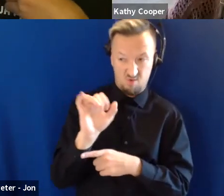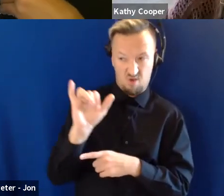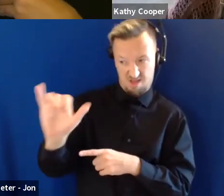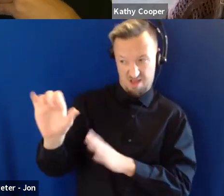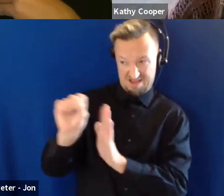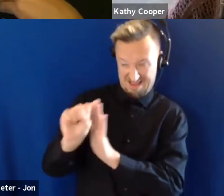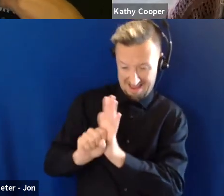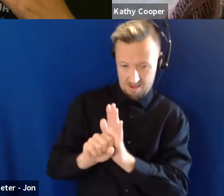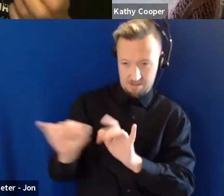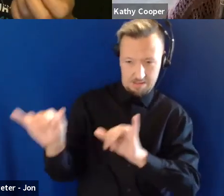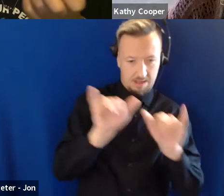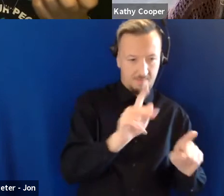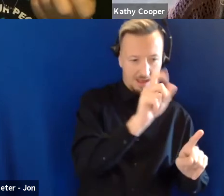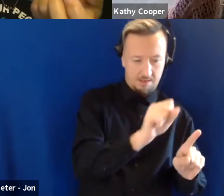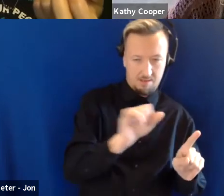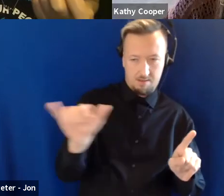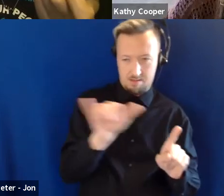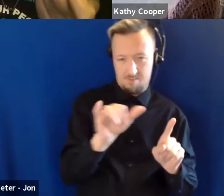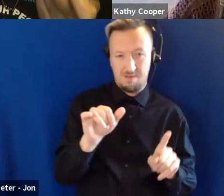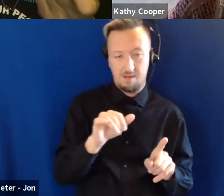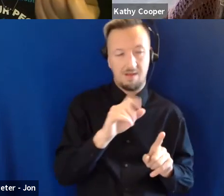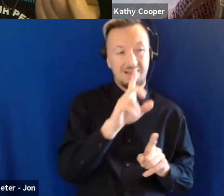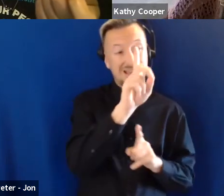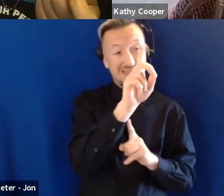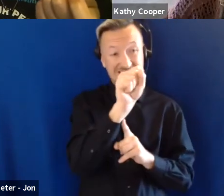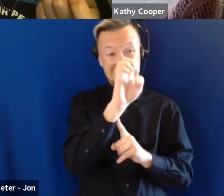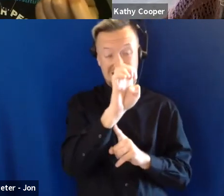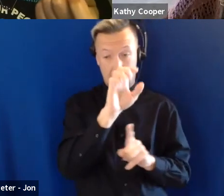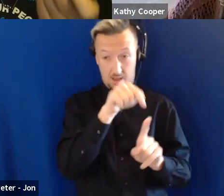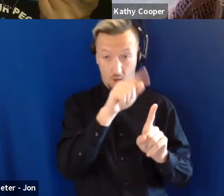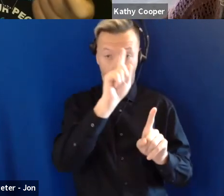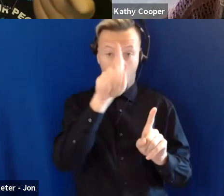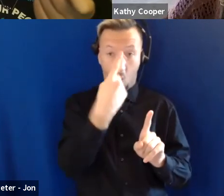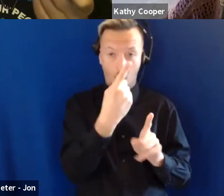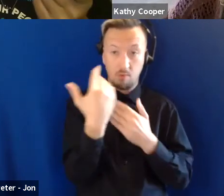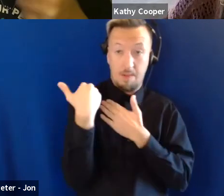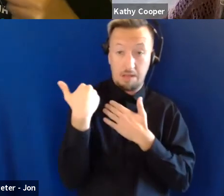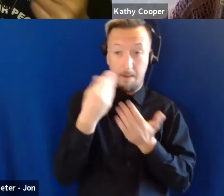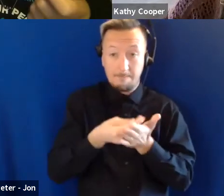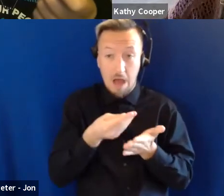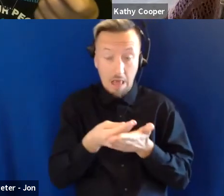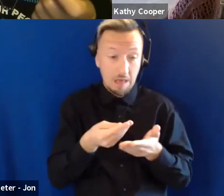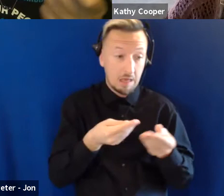is in Kansas. Our DSE, they're not just money handlers, right? They also